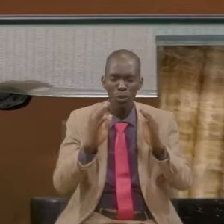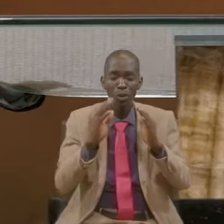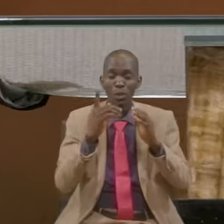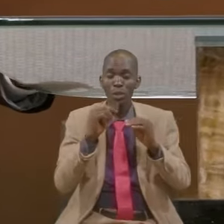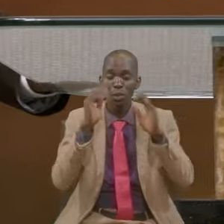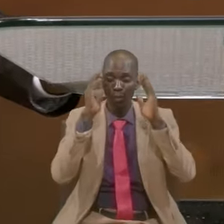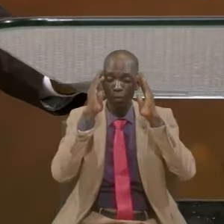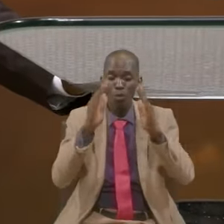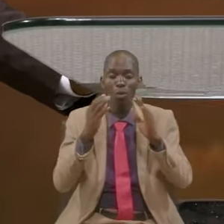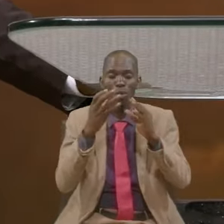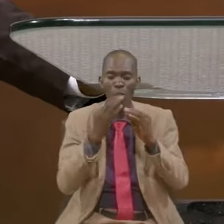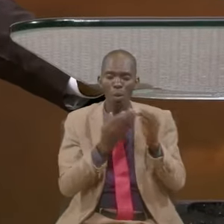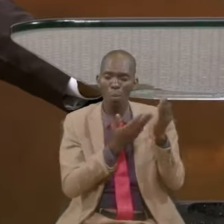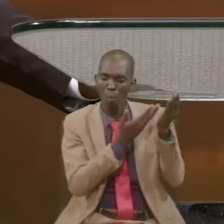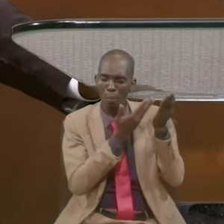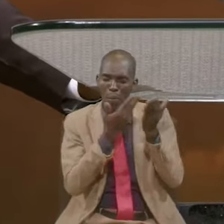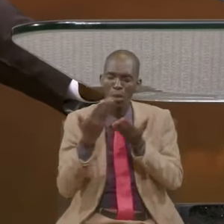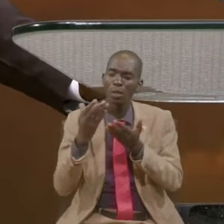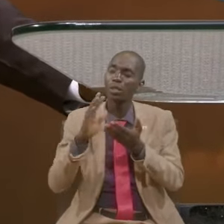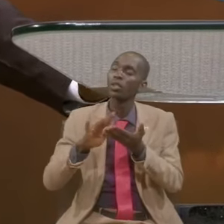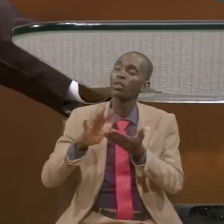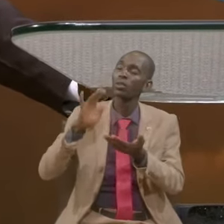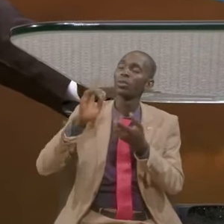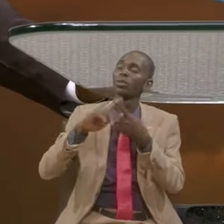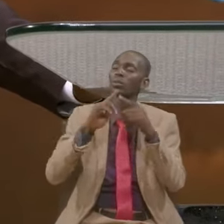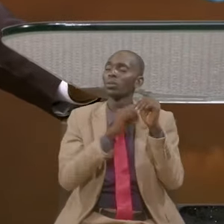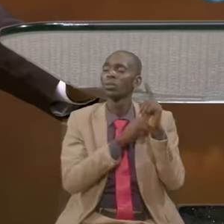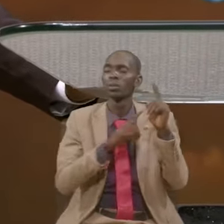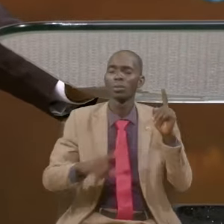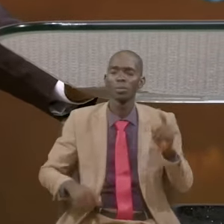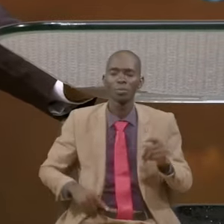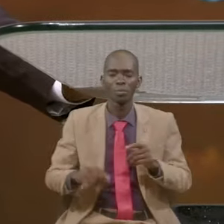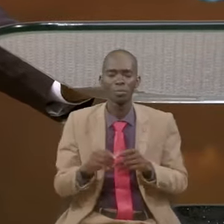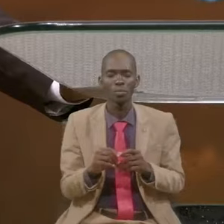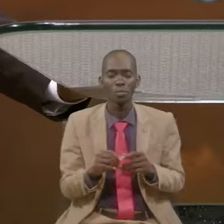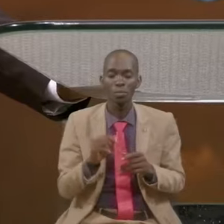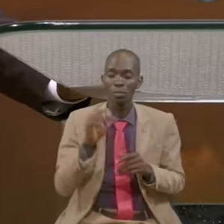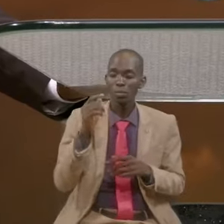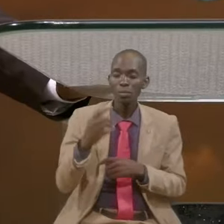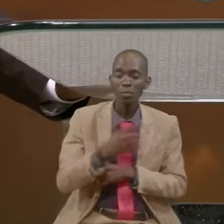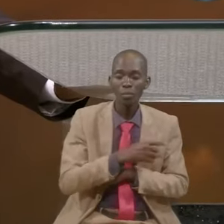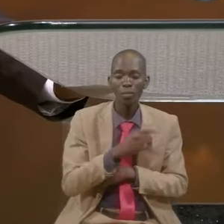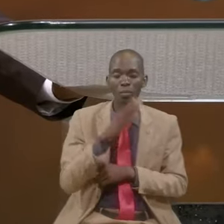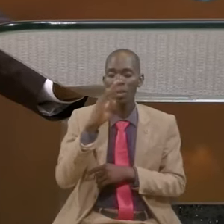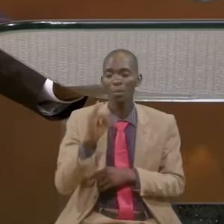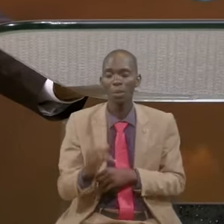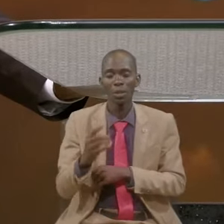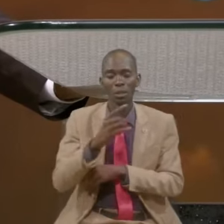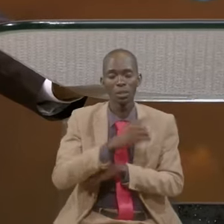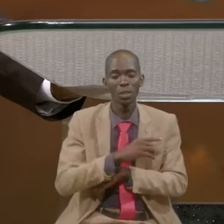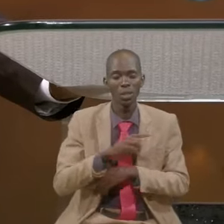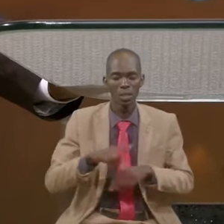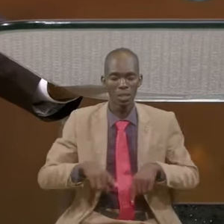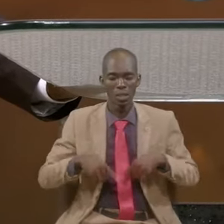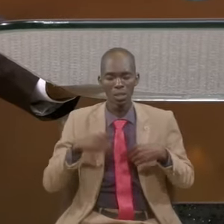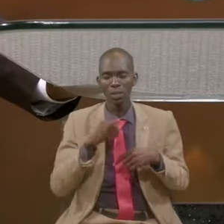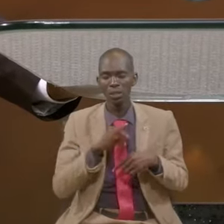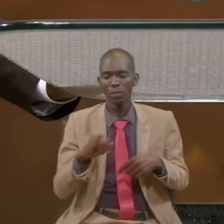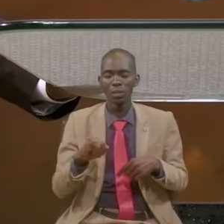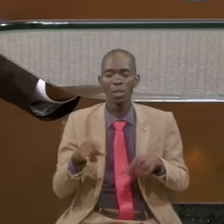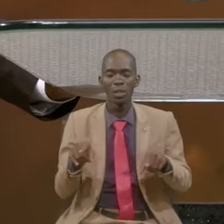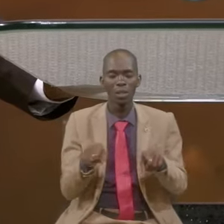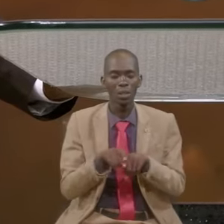focus on bringing glory unto the Lord. Day by day, living